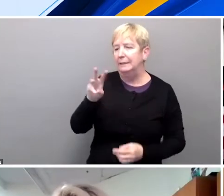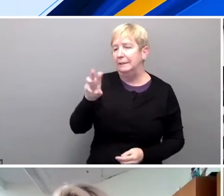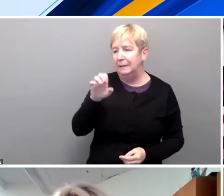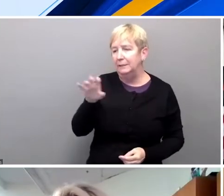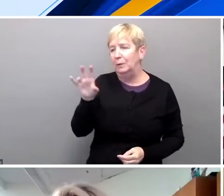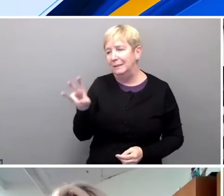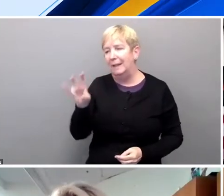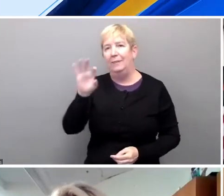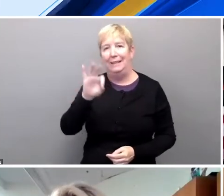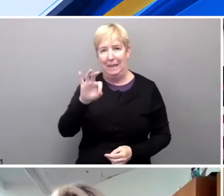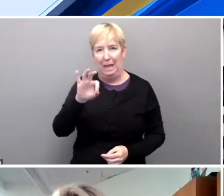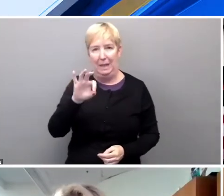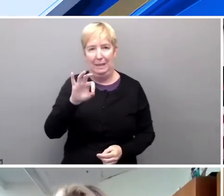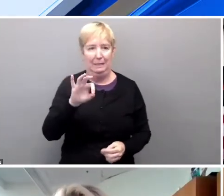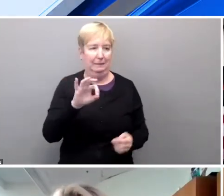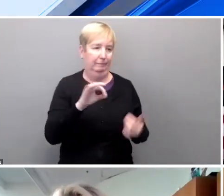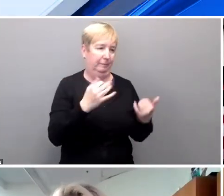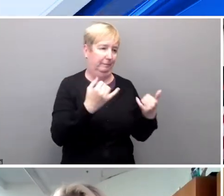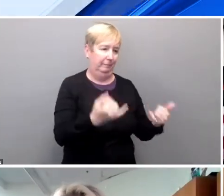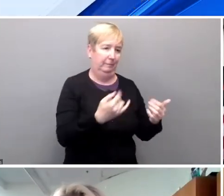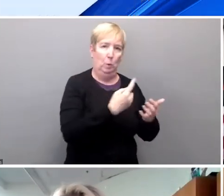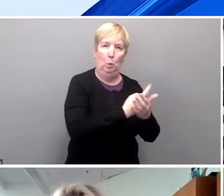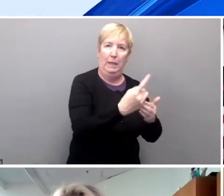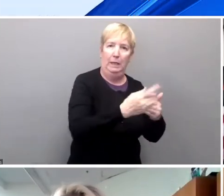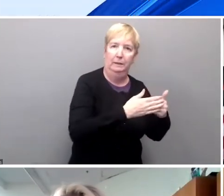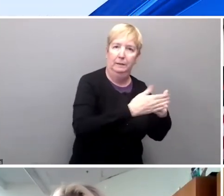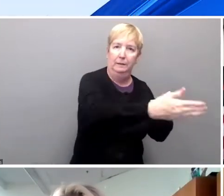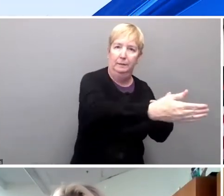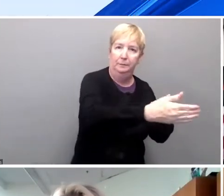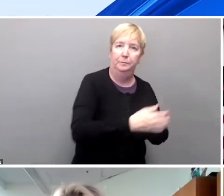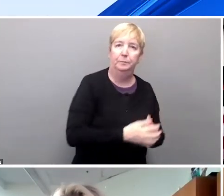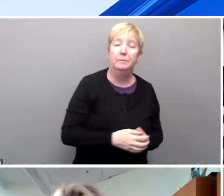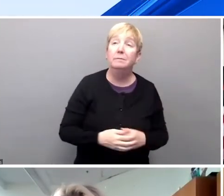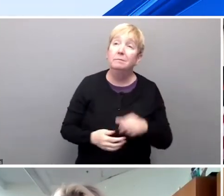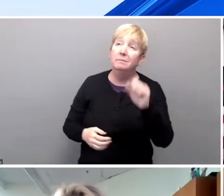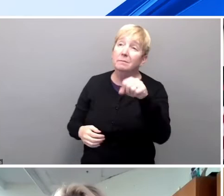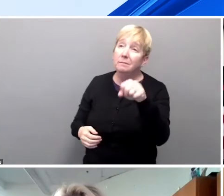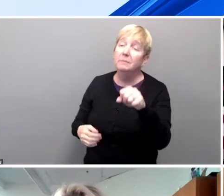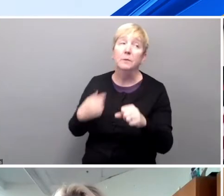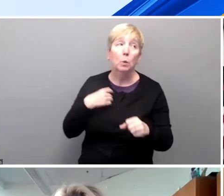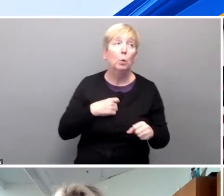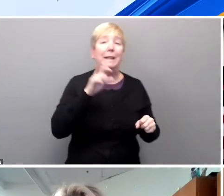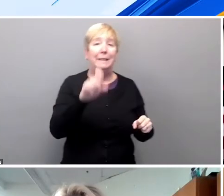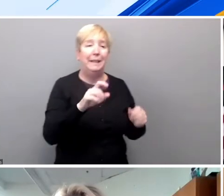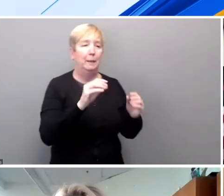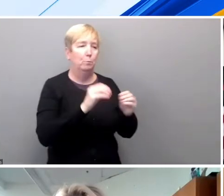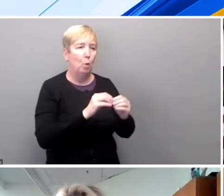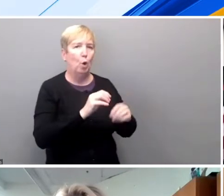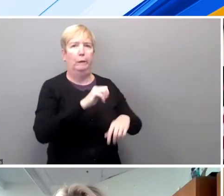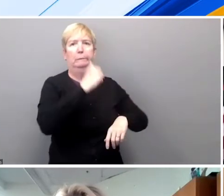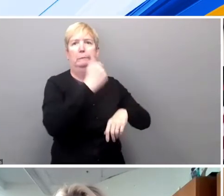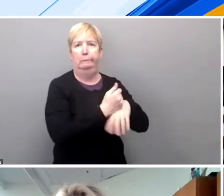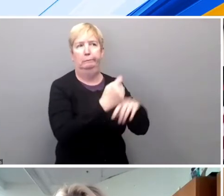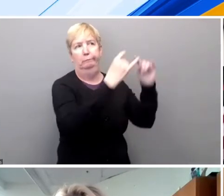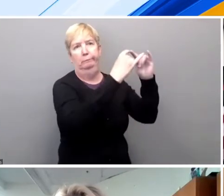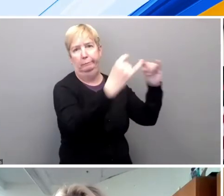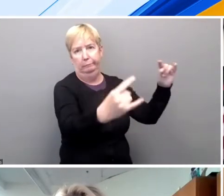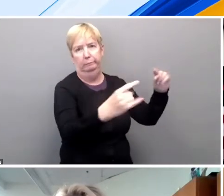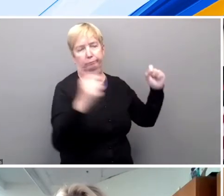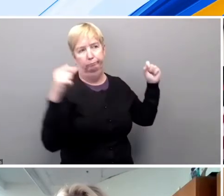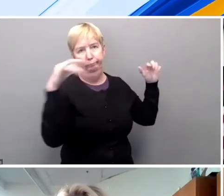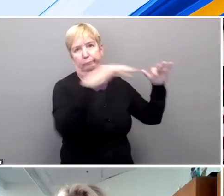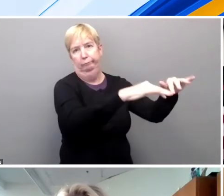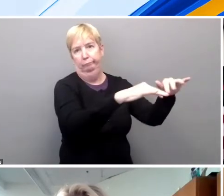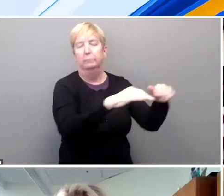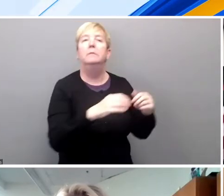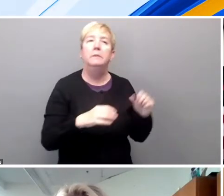3,679 over the next week. And so we do need more mass vaccination sites. Somebody else, I think Gabriella Burkhart might have asked